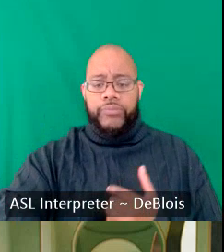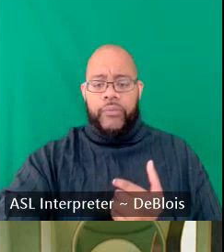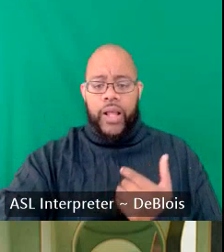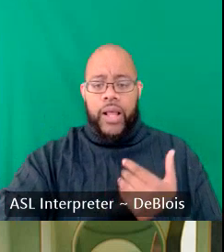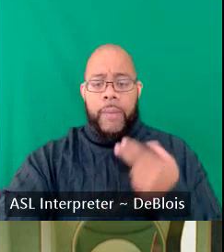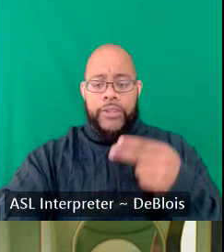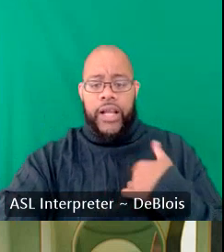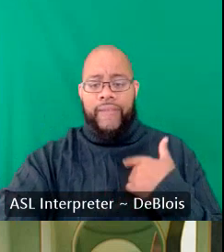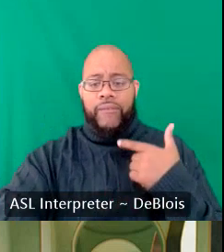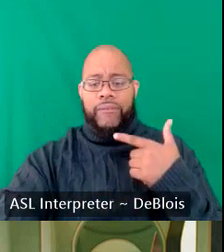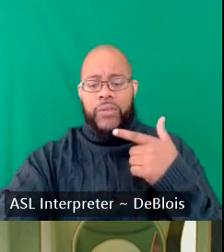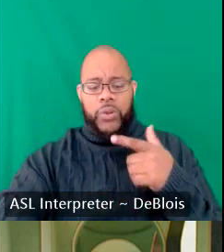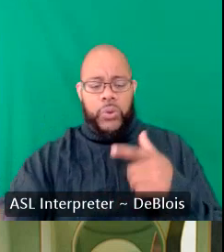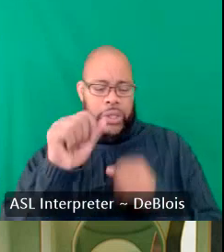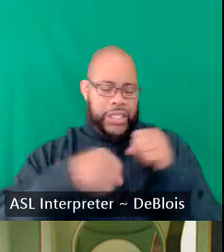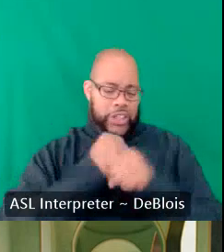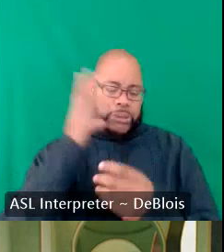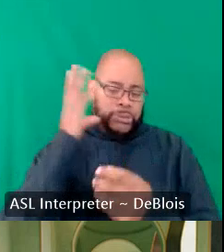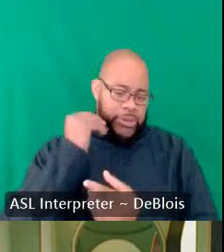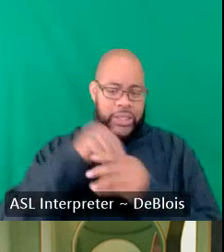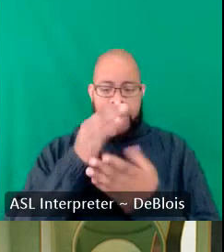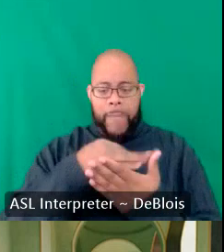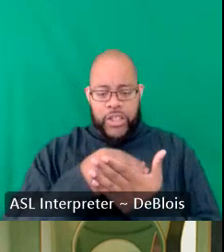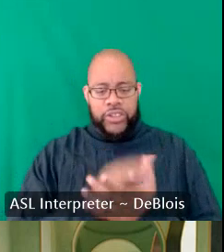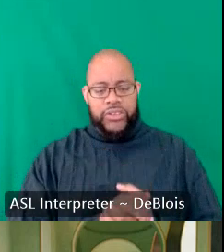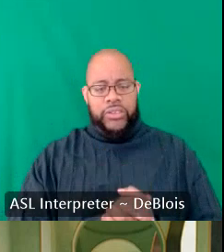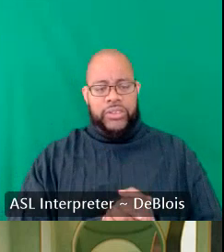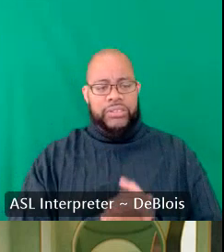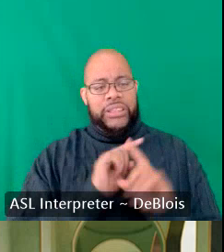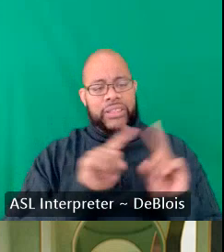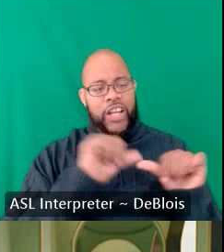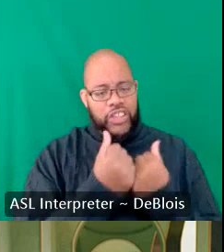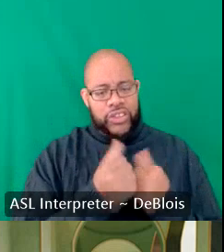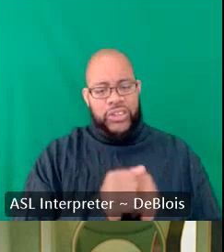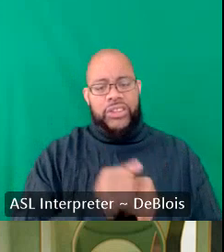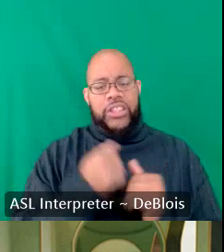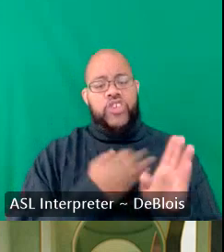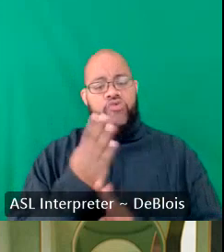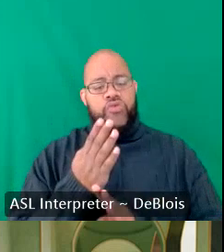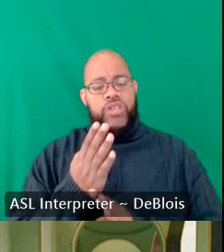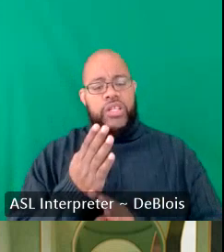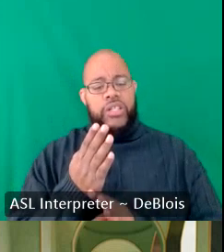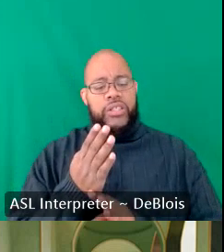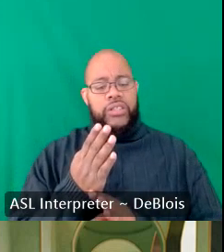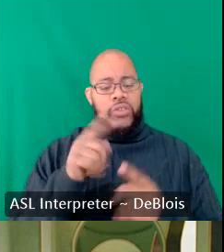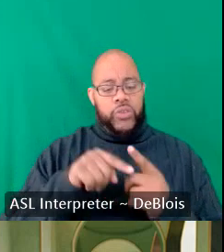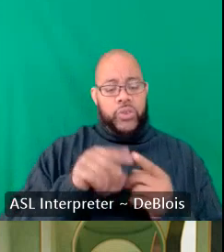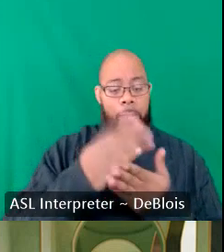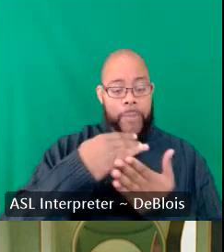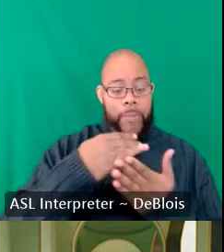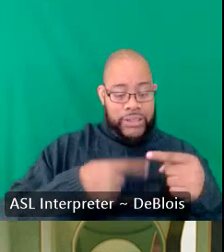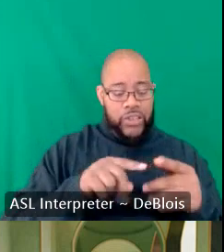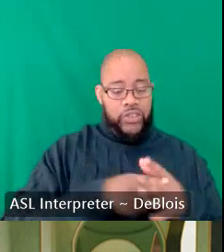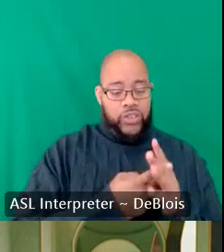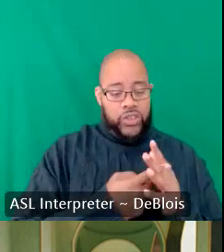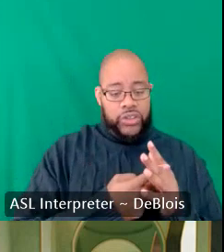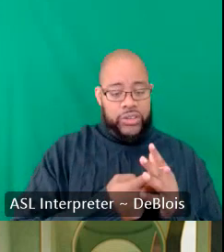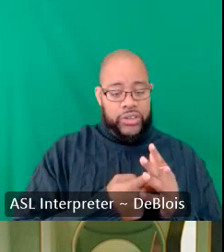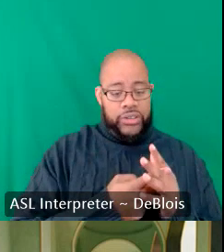got 20-ish odd years of experience in budget. I worked at 5 different agencies. My career went inverse to the budget cycle, starting at to